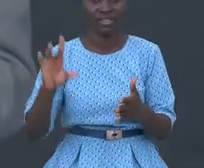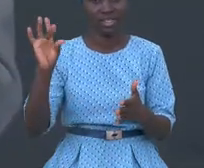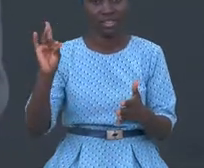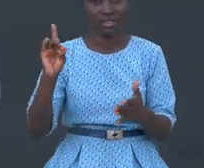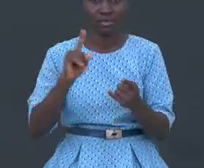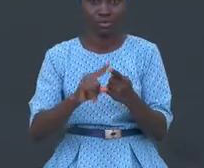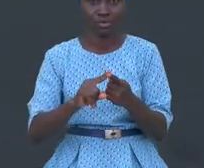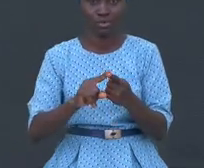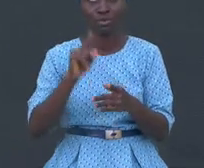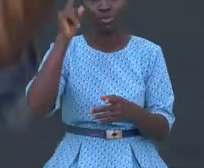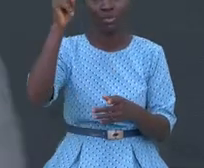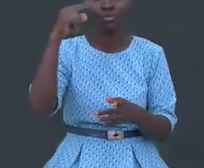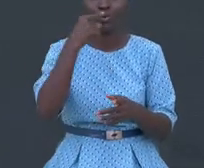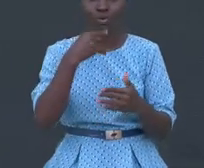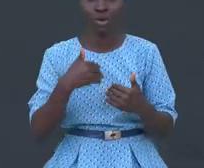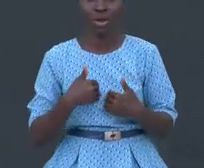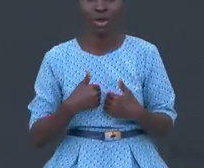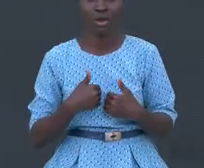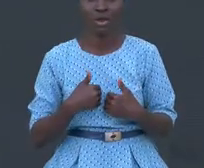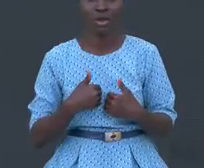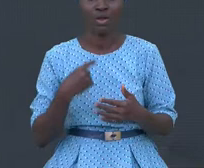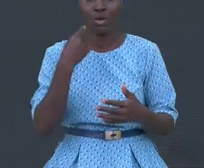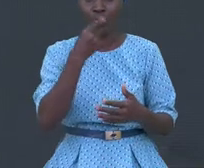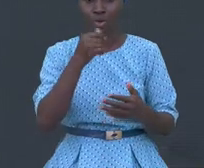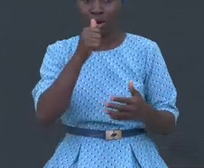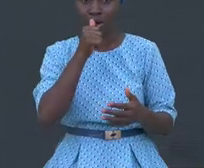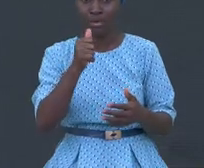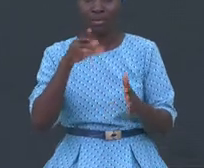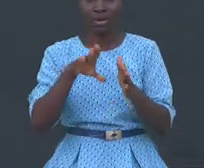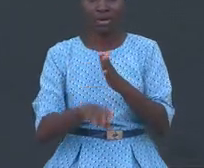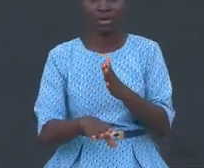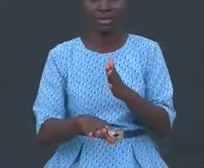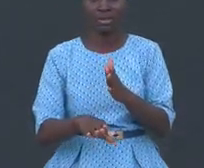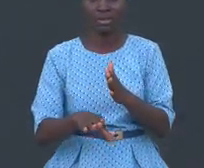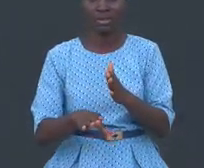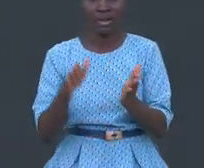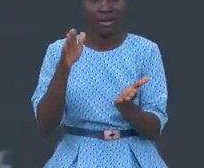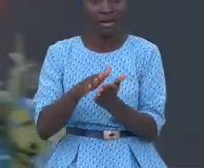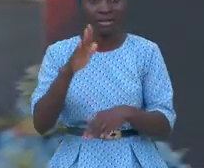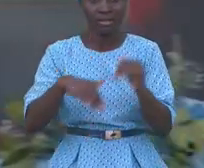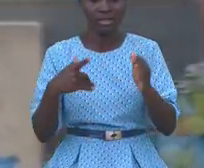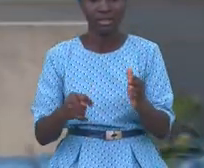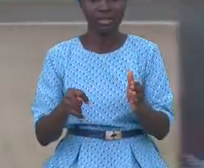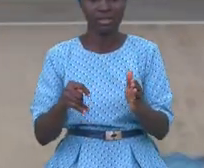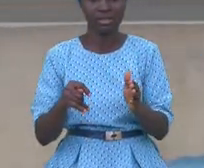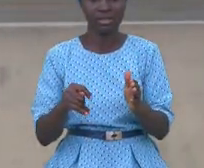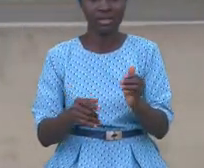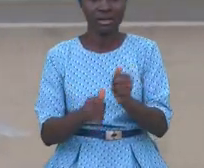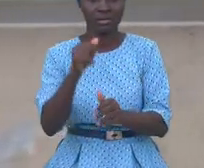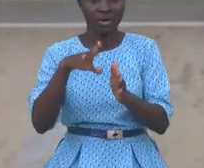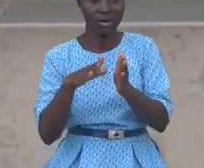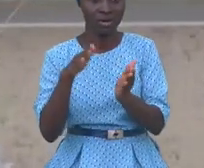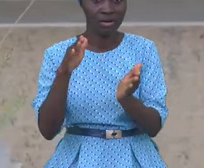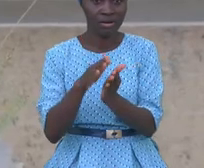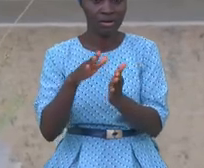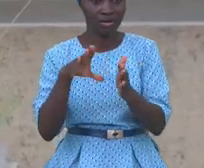me, who am less than the least of all saints. You couldn't be